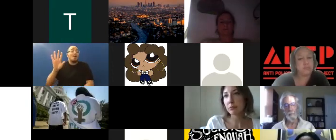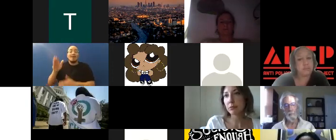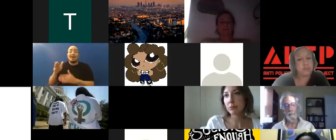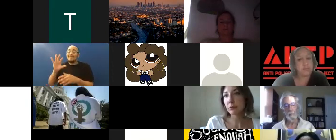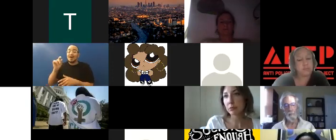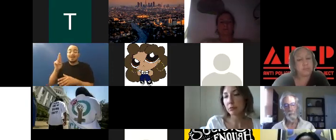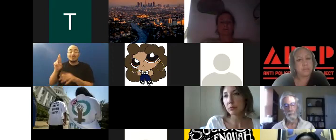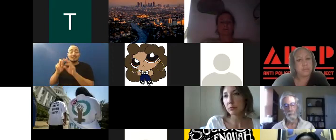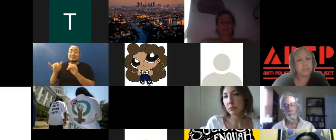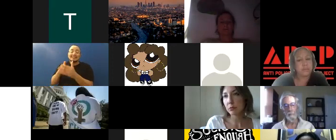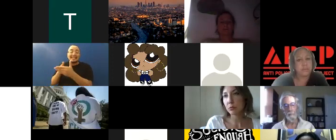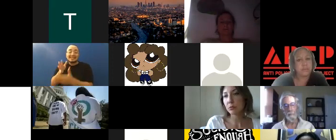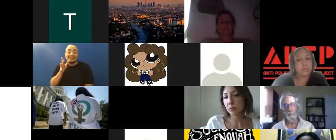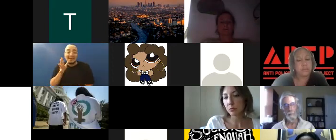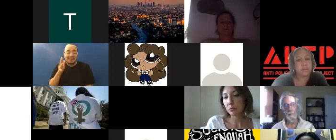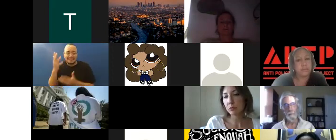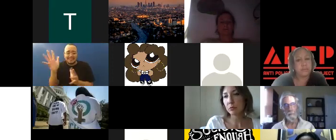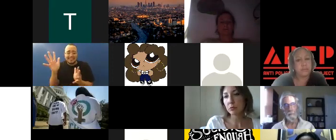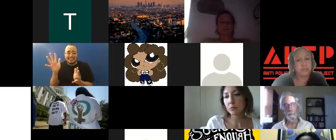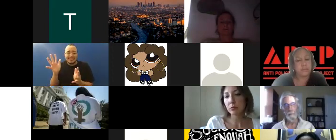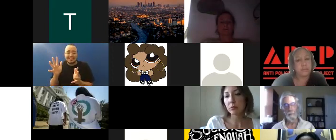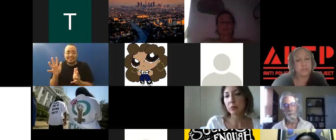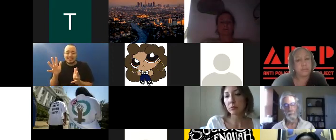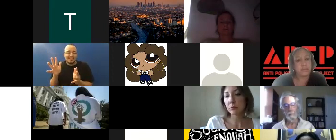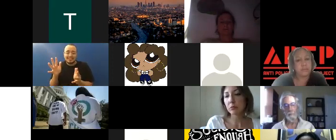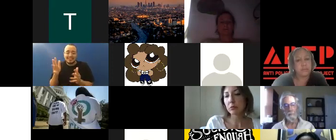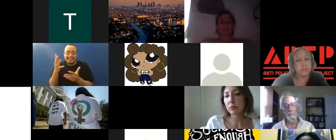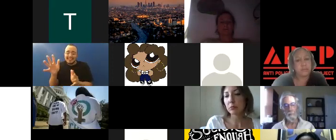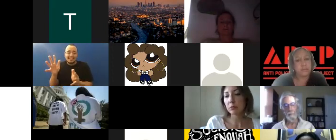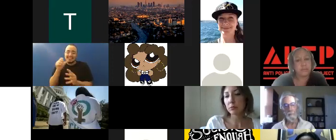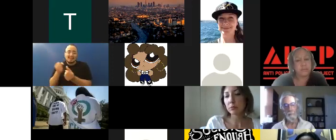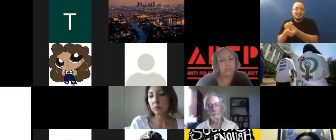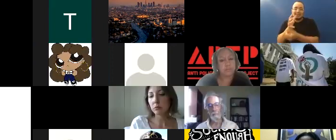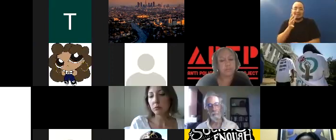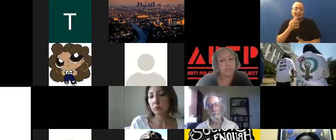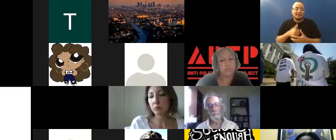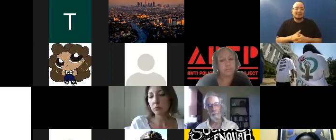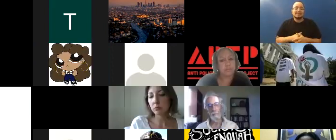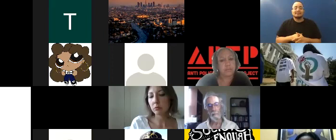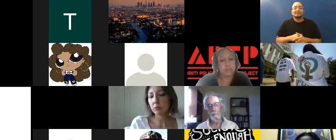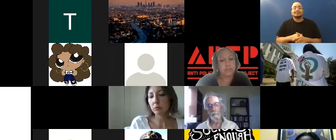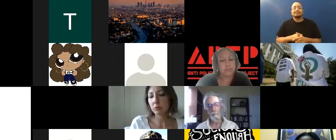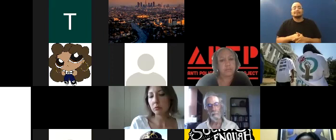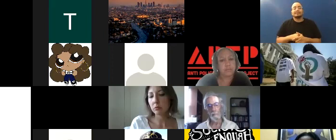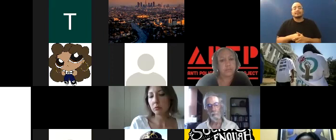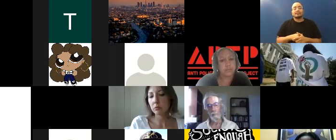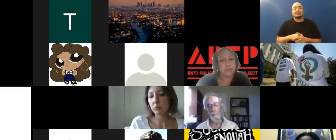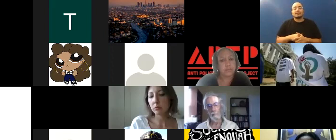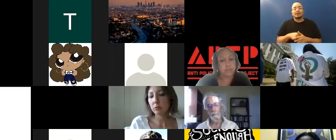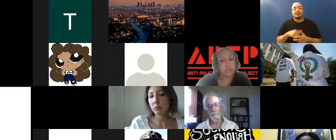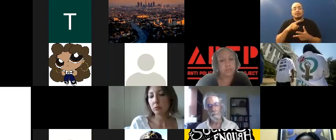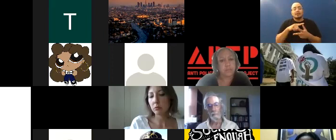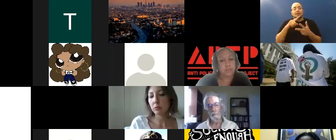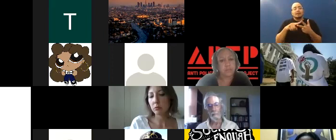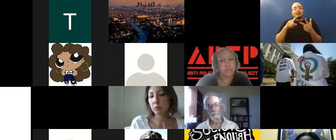like, you know, not for her. So that really showed. And then the way that patriarchy